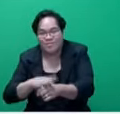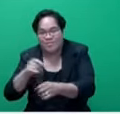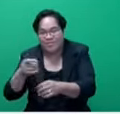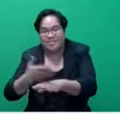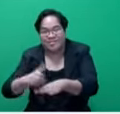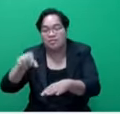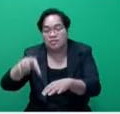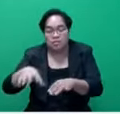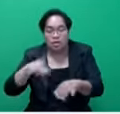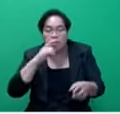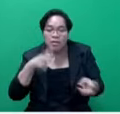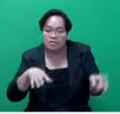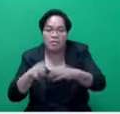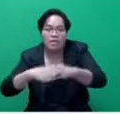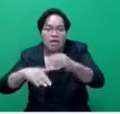to develop a new